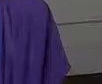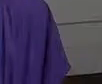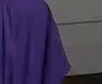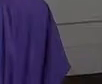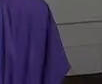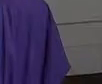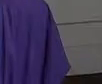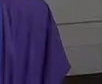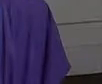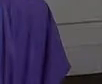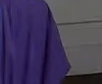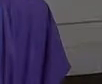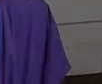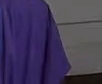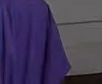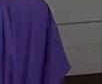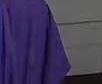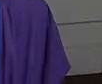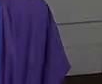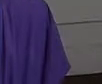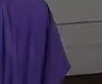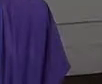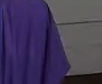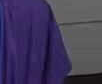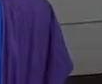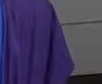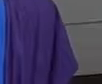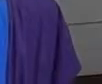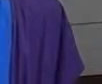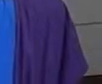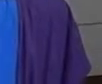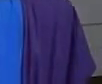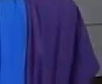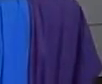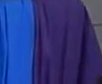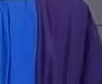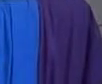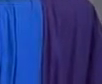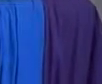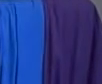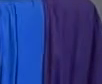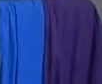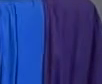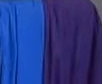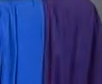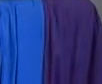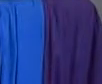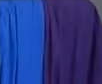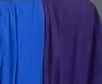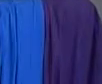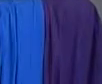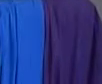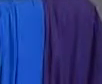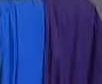My friends, our worship may have ended, but it is time for our service to